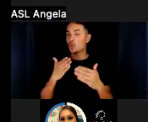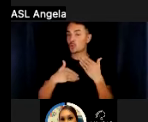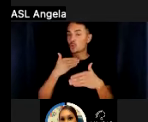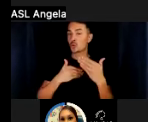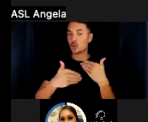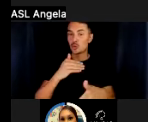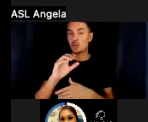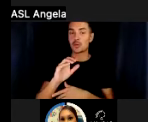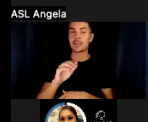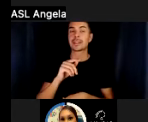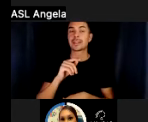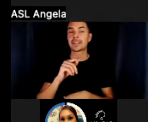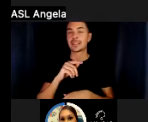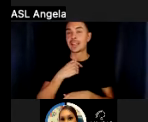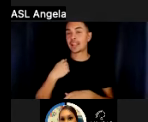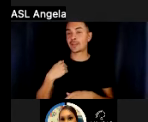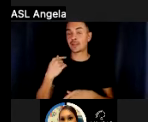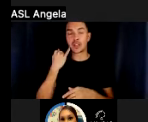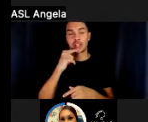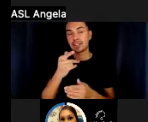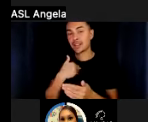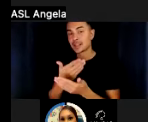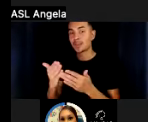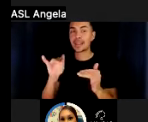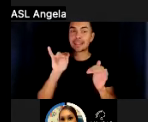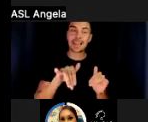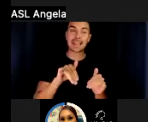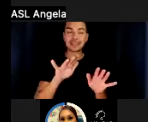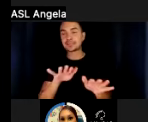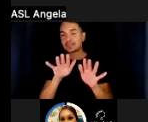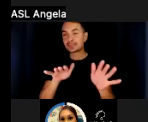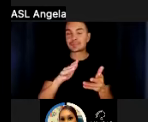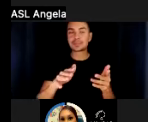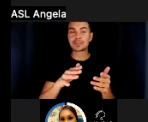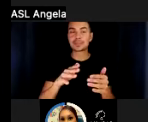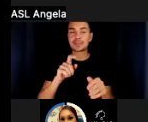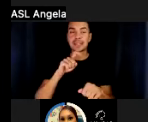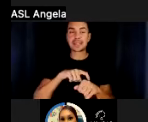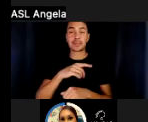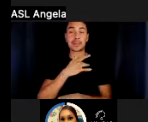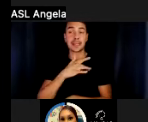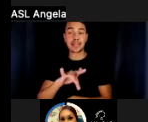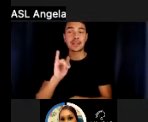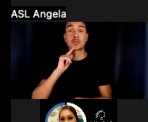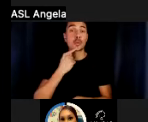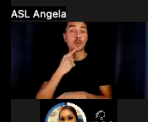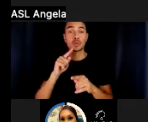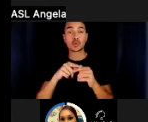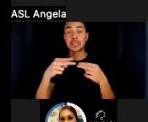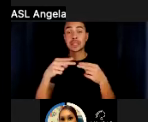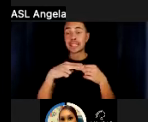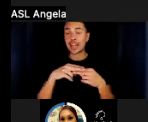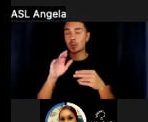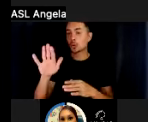So if you have something that is time sensitive, like if it's critical to the slide we're on or to